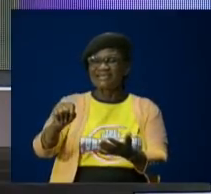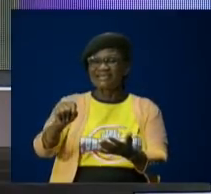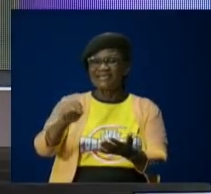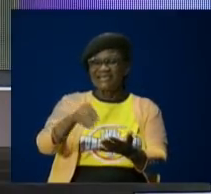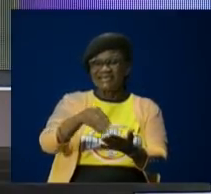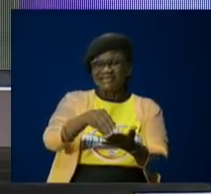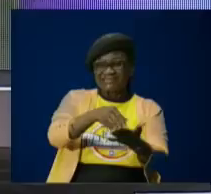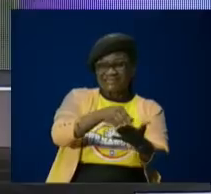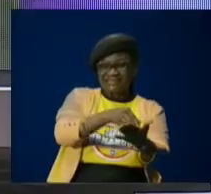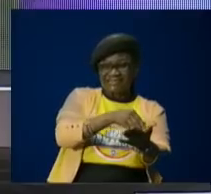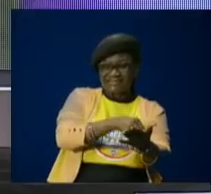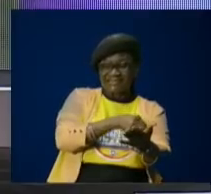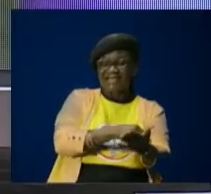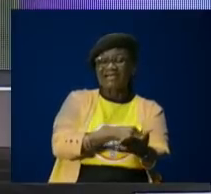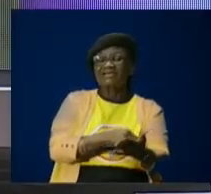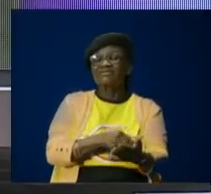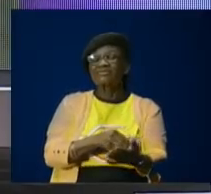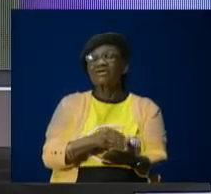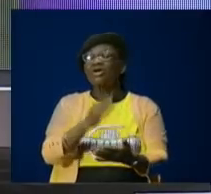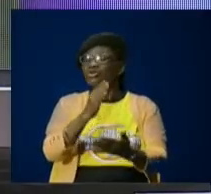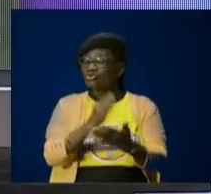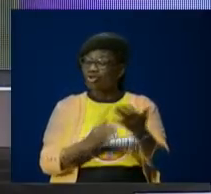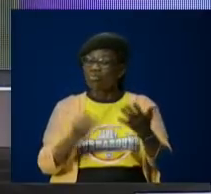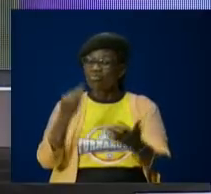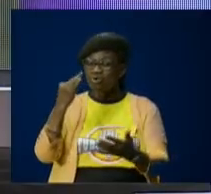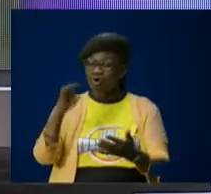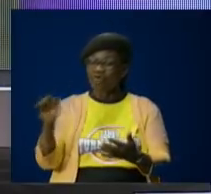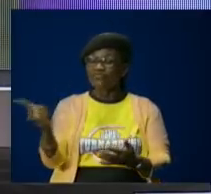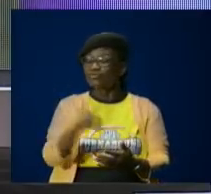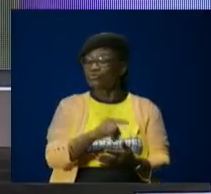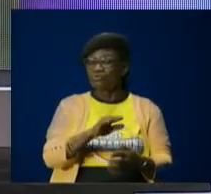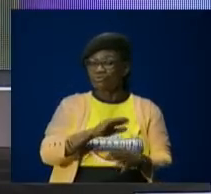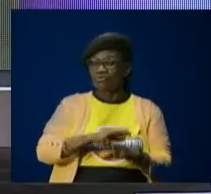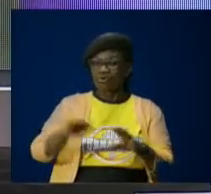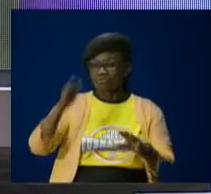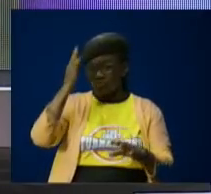And some of you don't know why you have faced so many